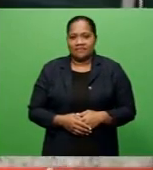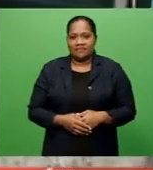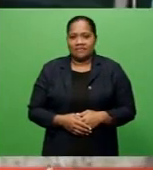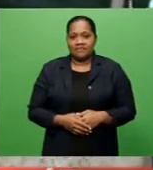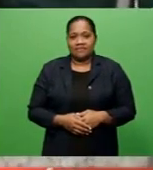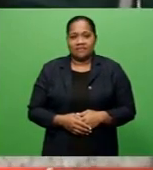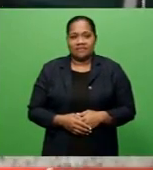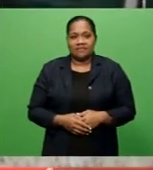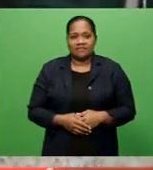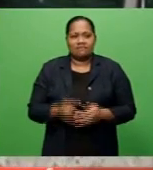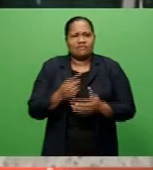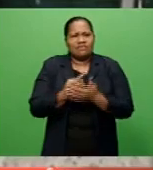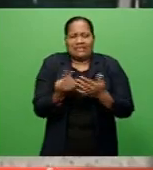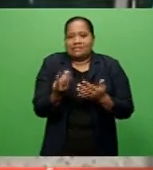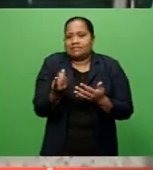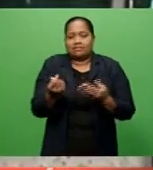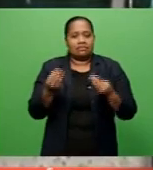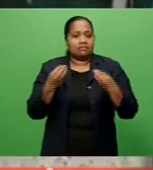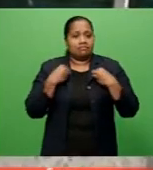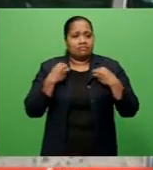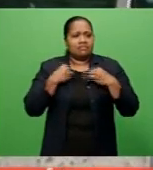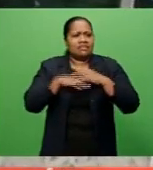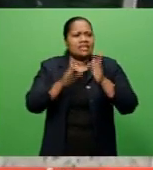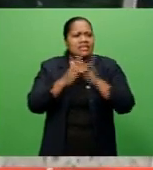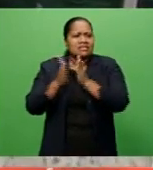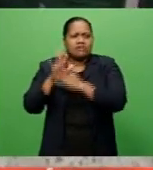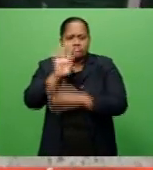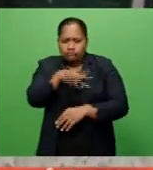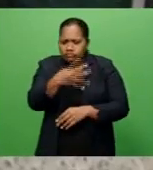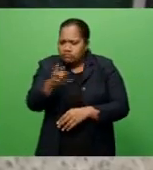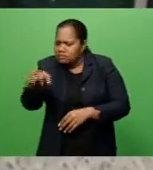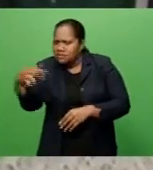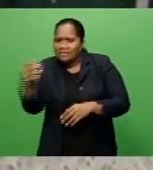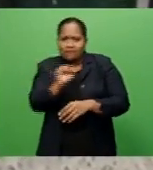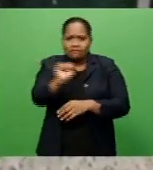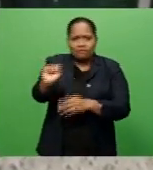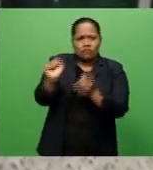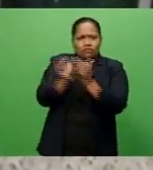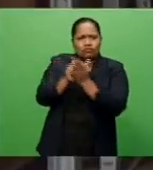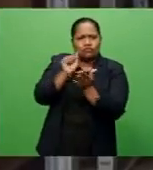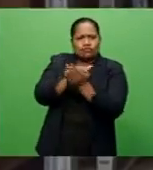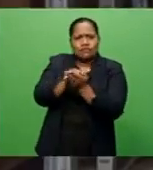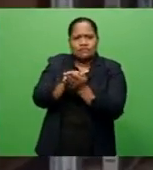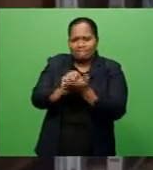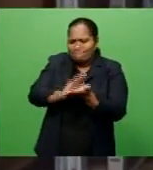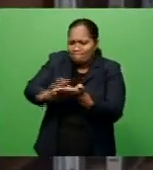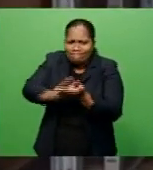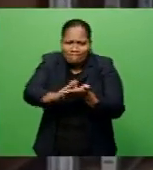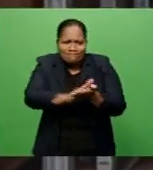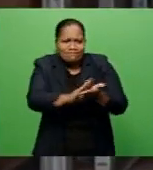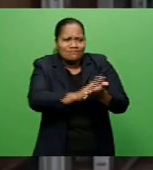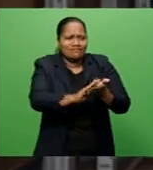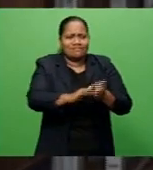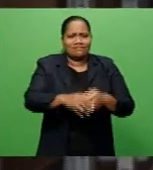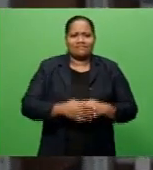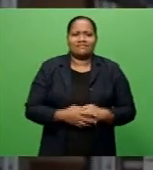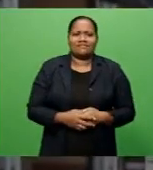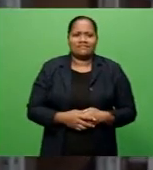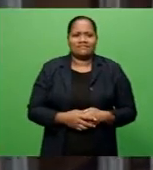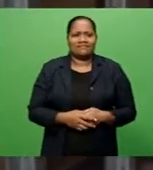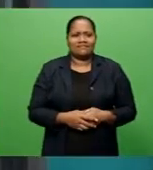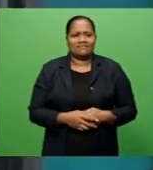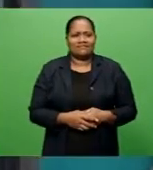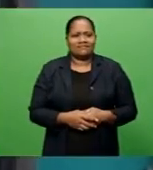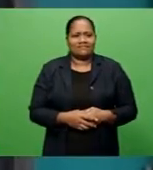Only a handful of business owners were in town checking out their shops and cleaning up the mud and debris left behind by the floods. This in the